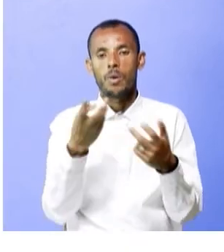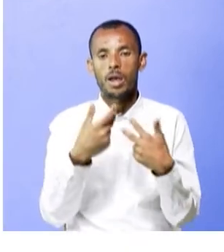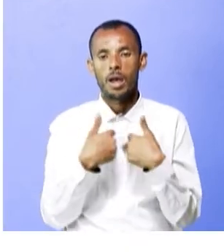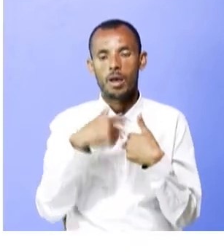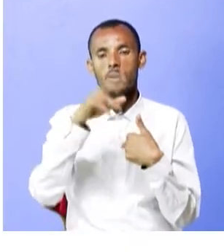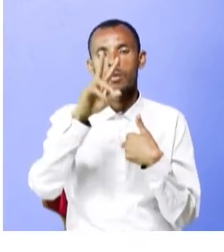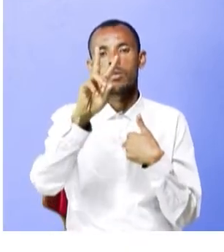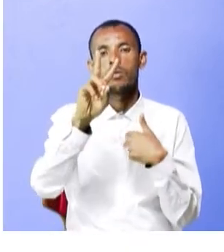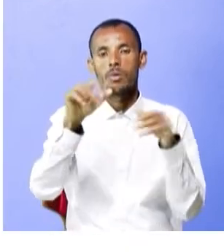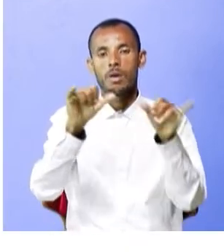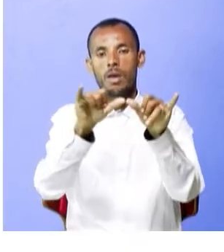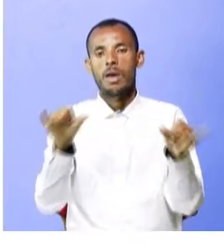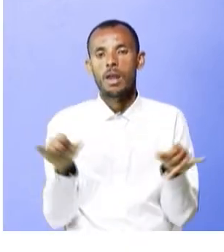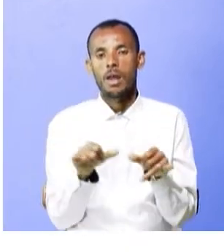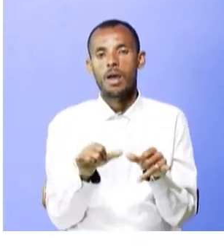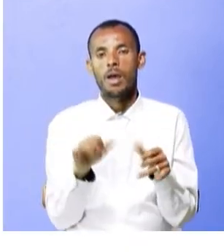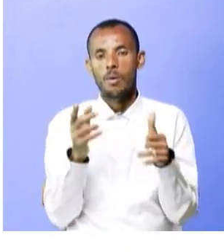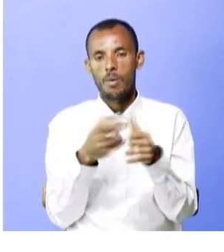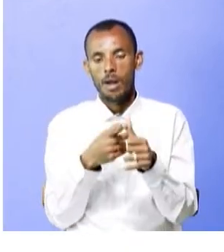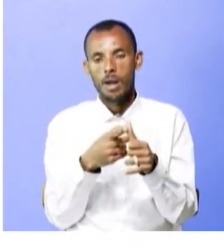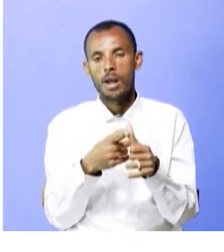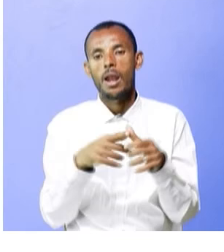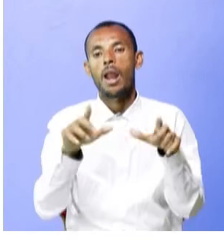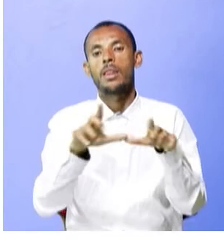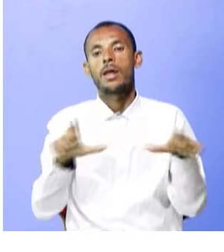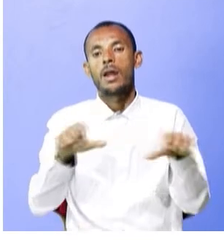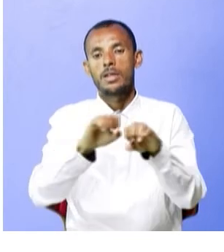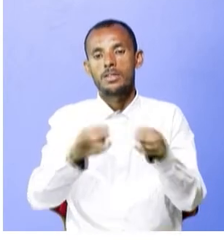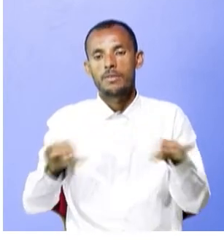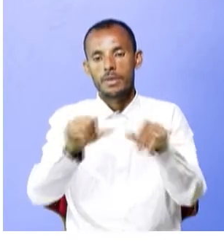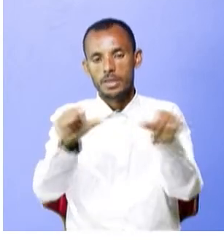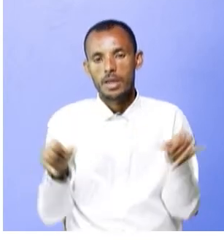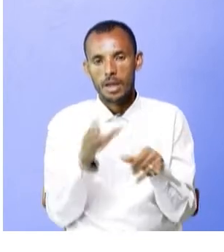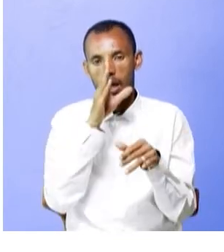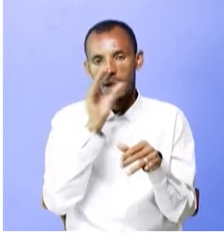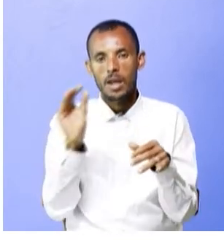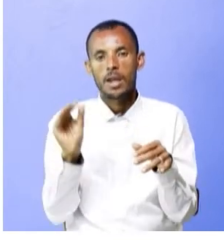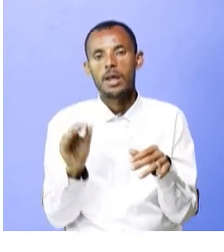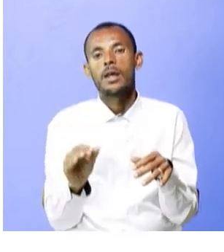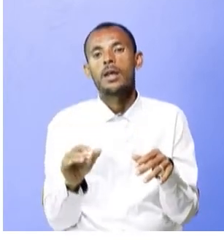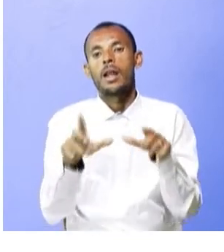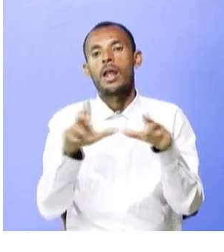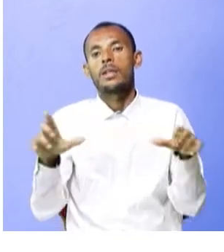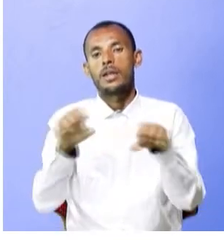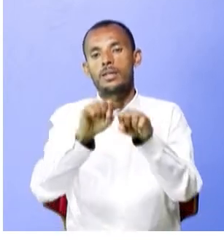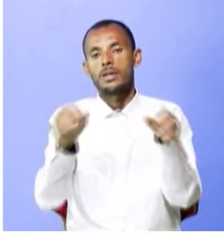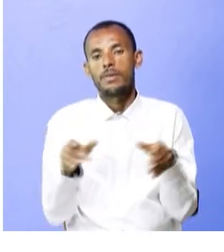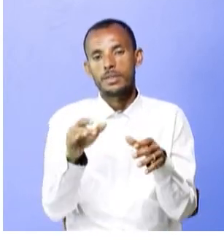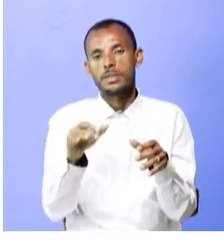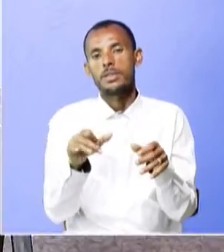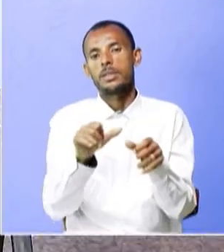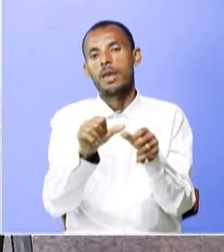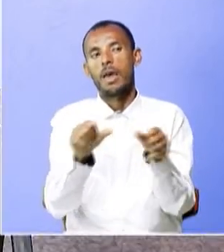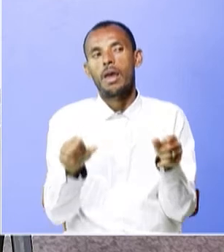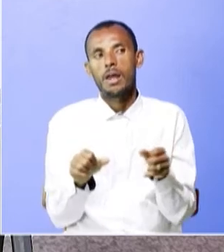2 areas, the lateral surface area and the total surface area. Okay, we will see each of them